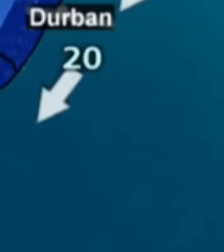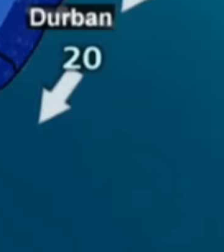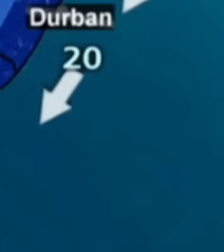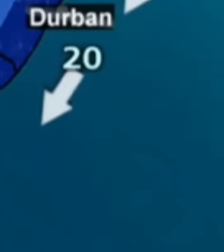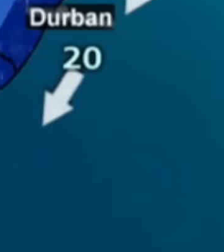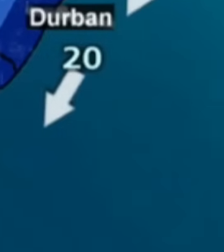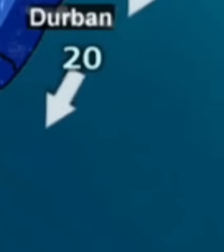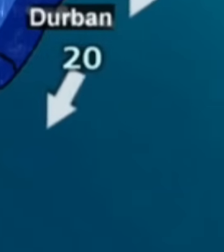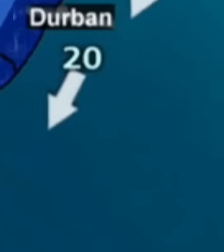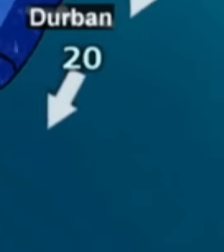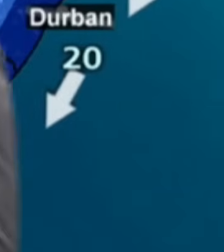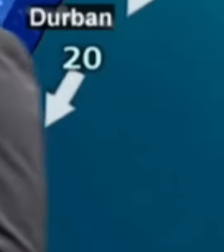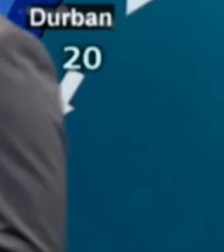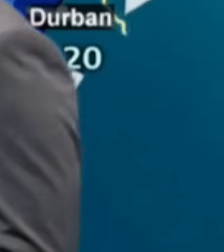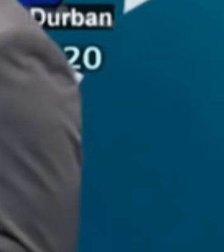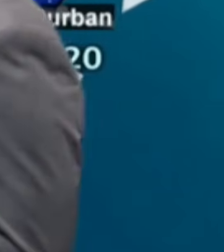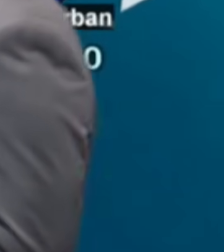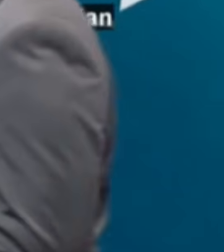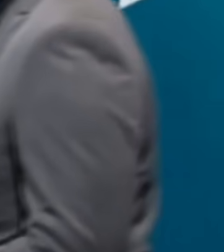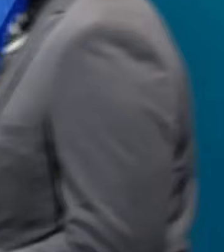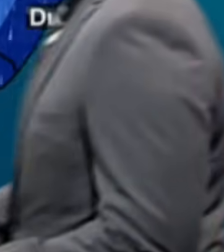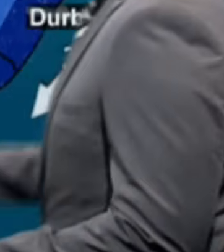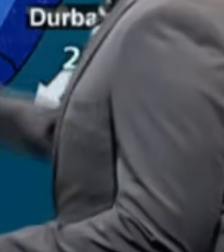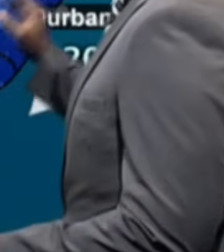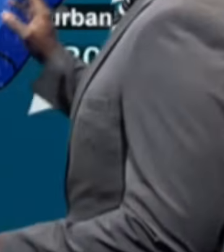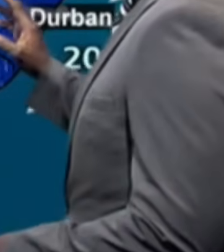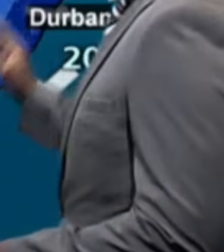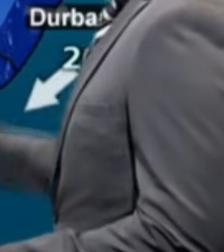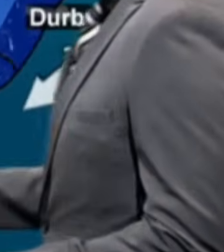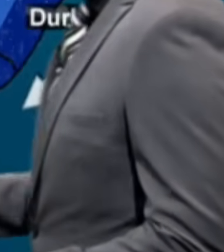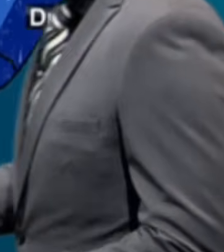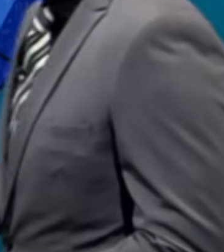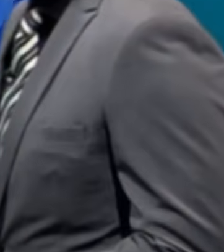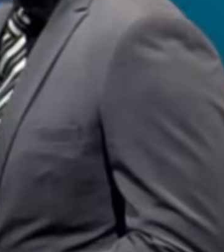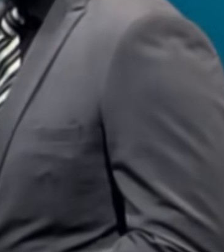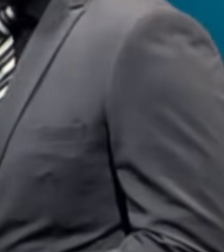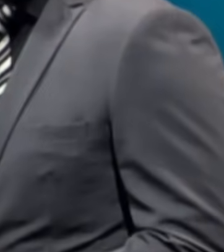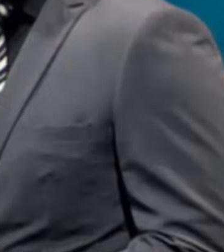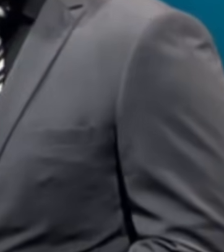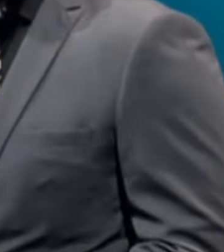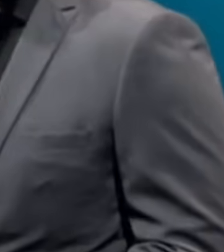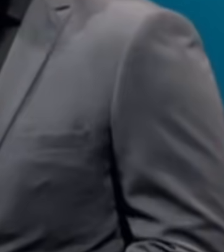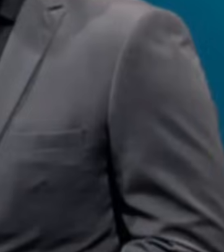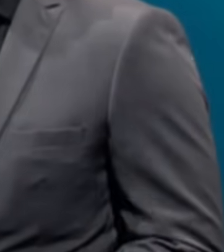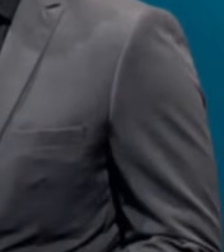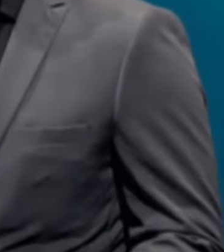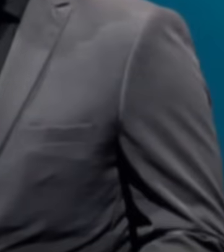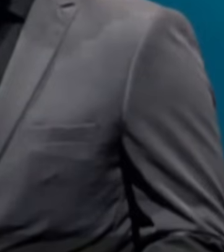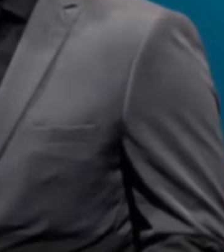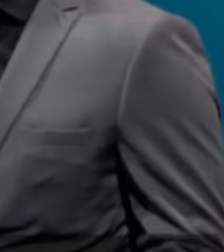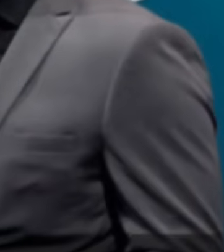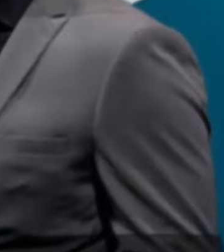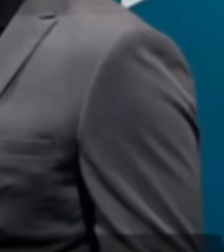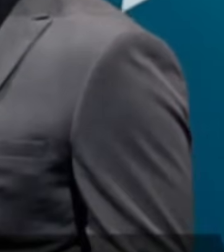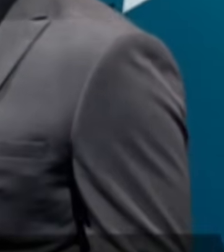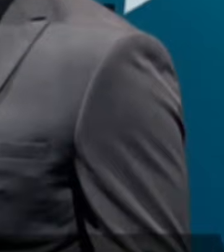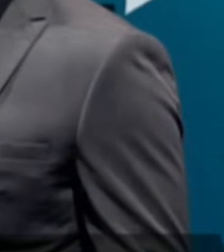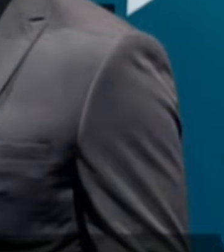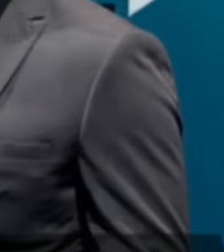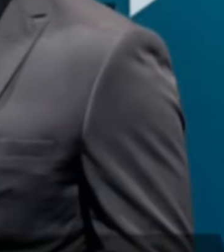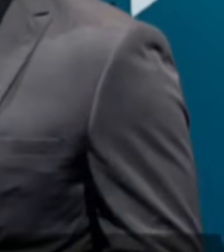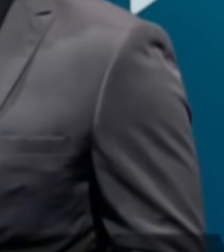Setsong na monna ke a le popa bohima di bua tsa bolipa sentse re shebile hona ho tloa ka thekong tla jwale hona ka re kapa bophirima le hona ka re kapa boshebela dipuletla hlebe matla empa e